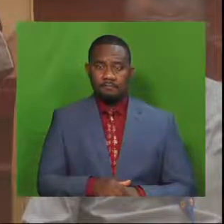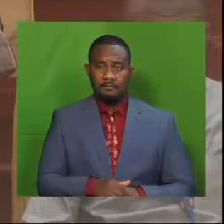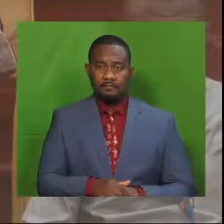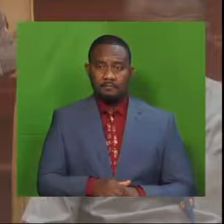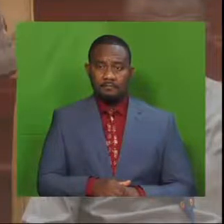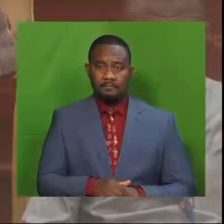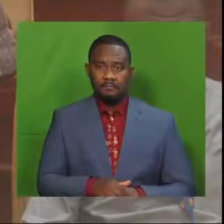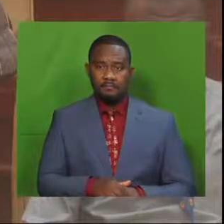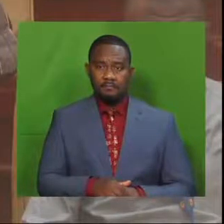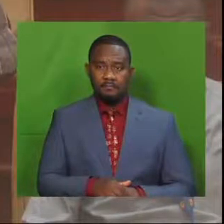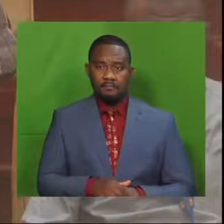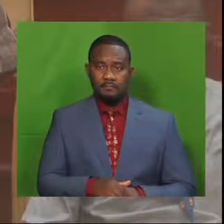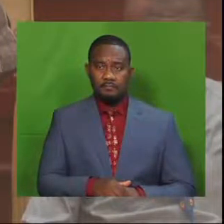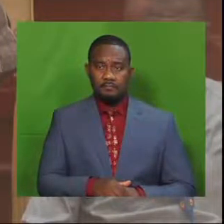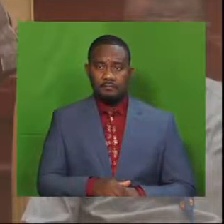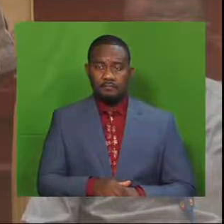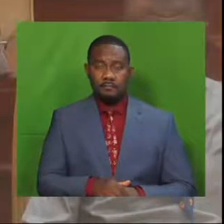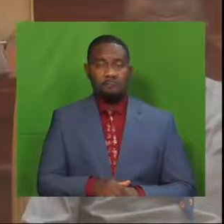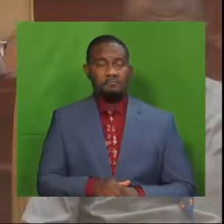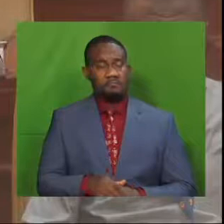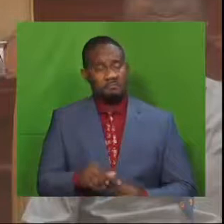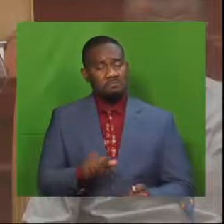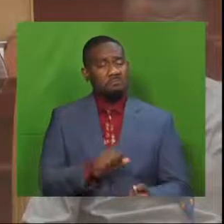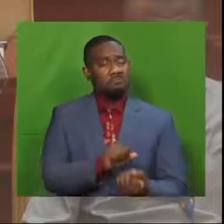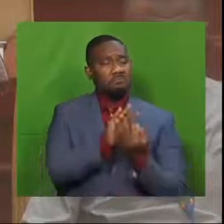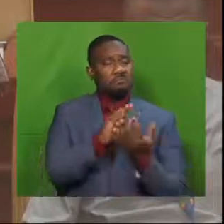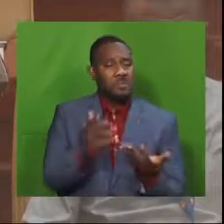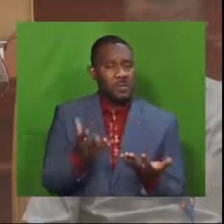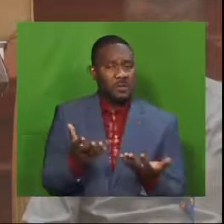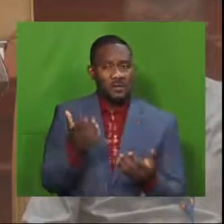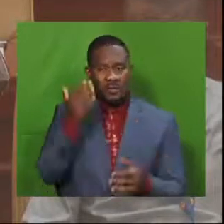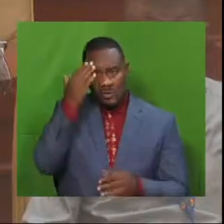we are faced with the ongoing COVID-19